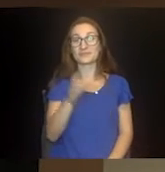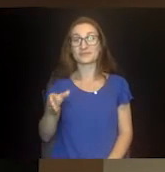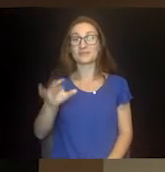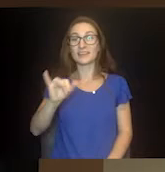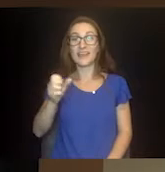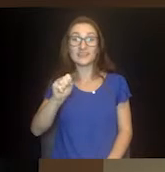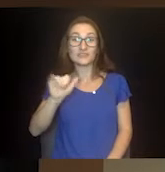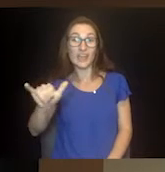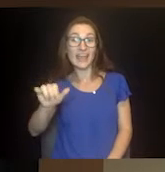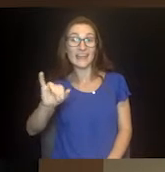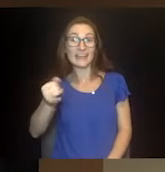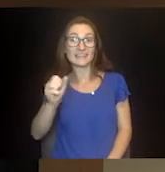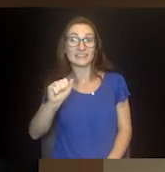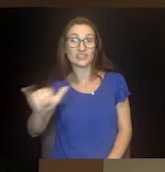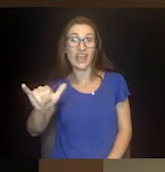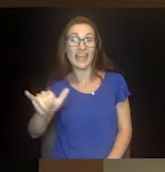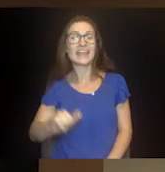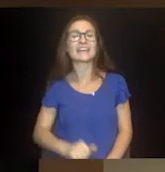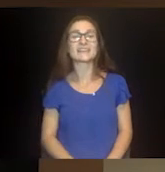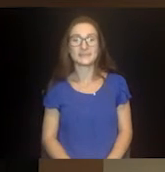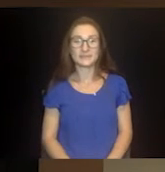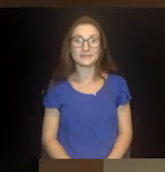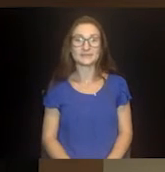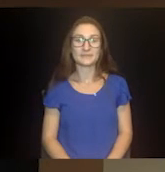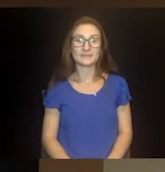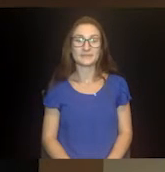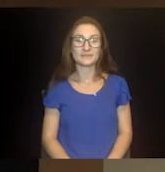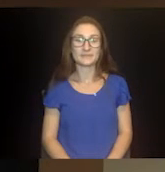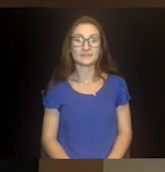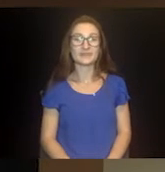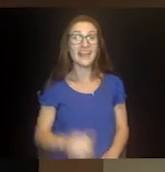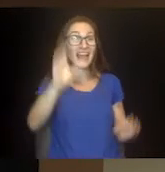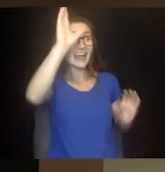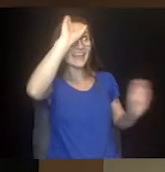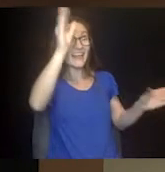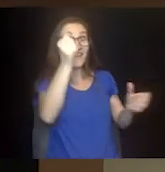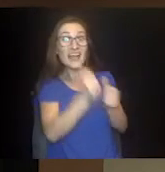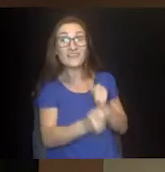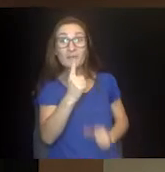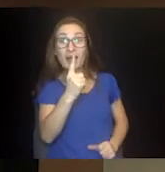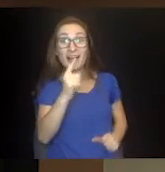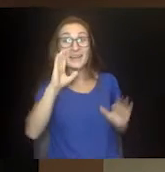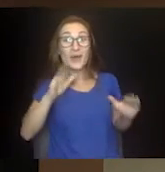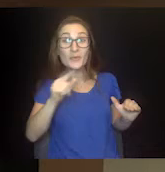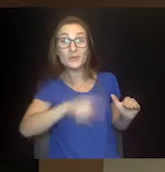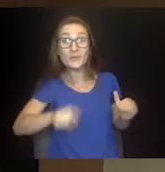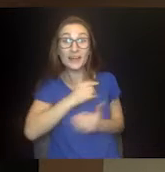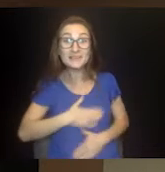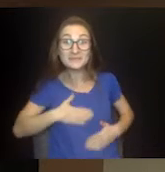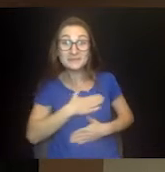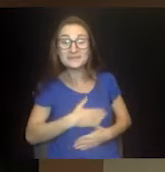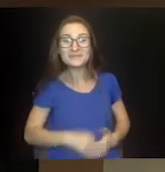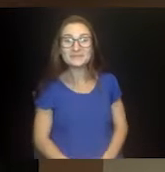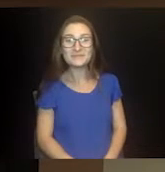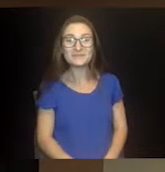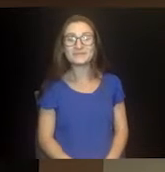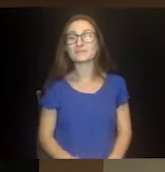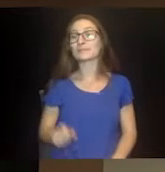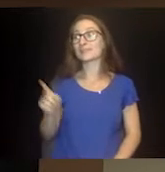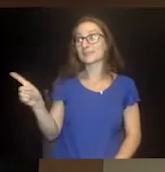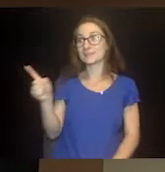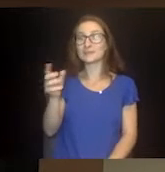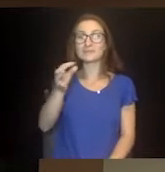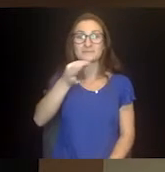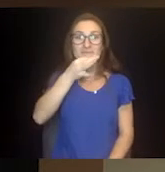Hello. And this is JJ, and I'll let JJ say hi. Hi, everybody. Hope you're having a